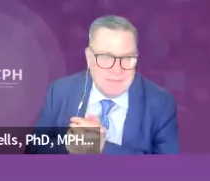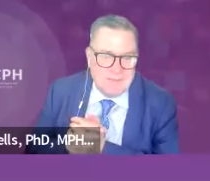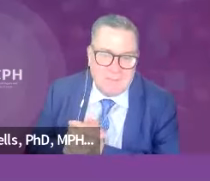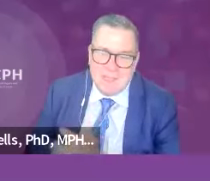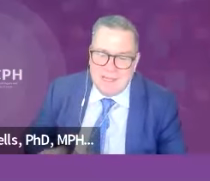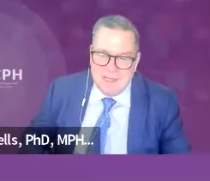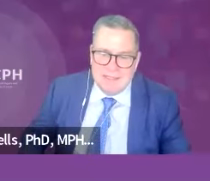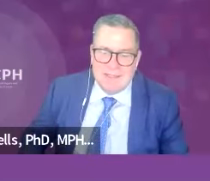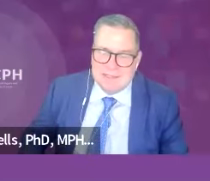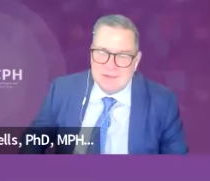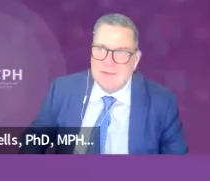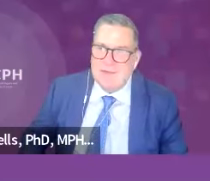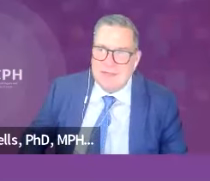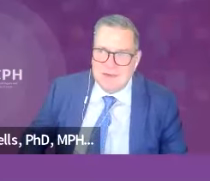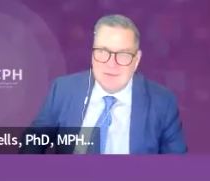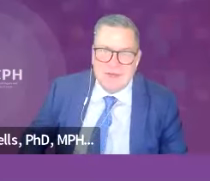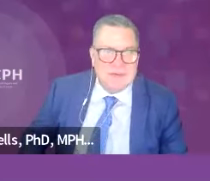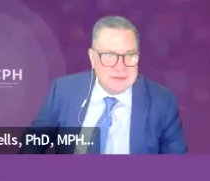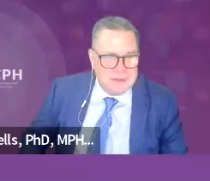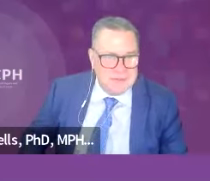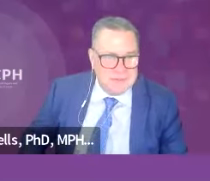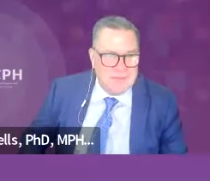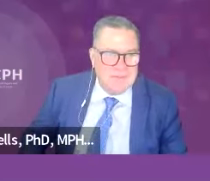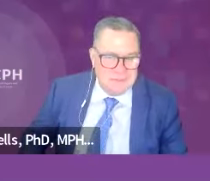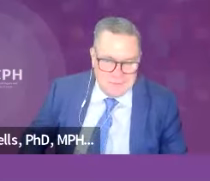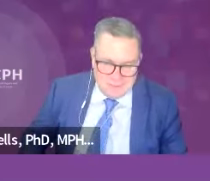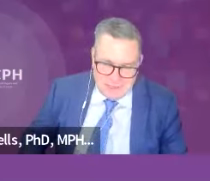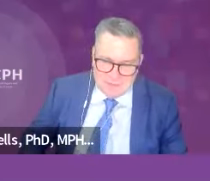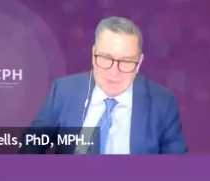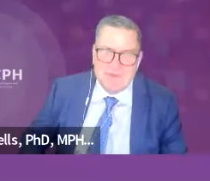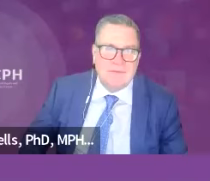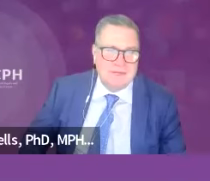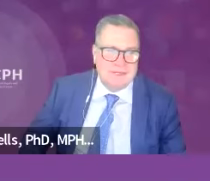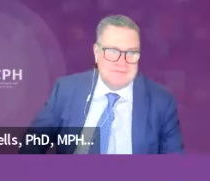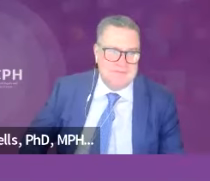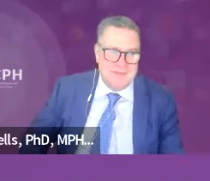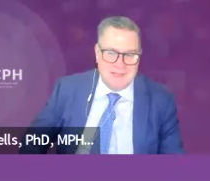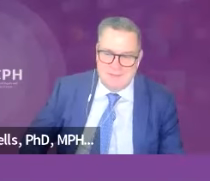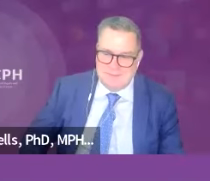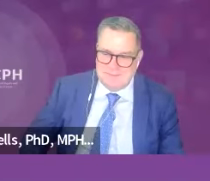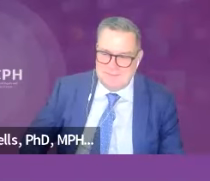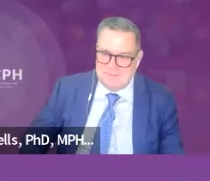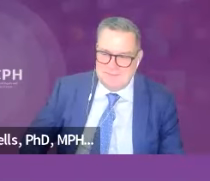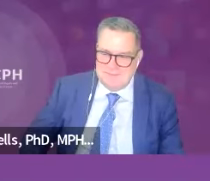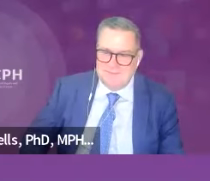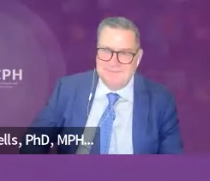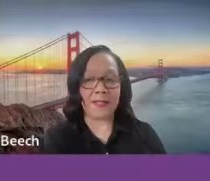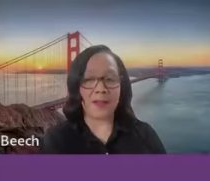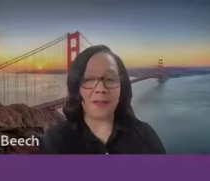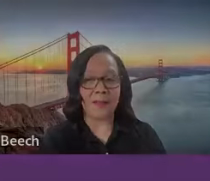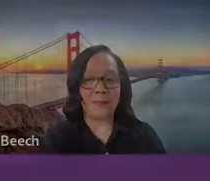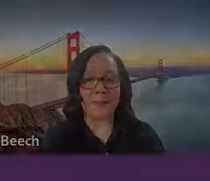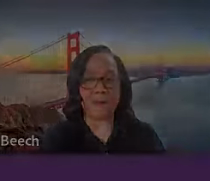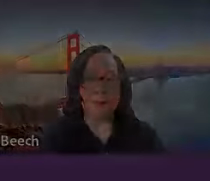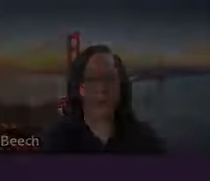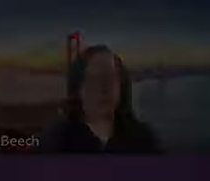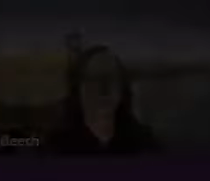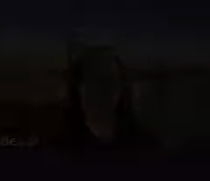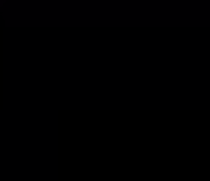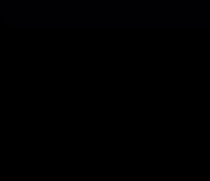We're at time. So thank you for coming, and good afternoon, everybody. Thank you. Thanks all.